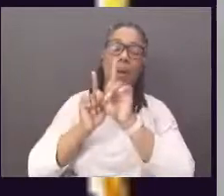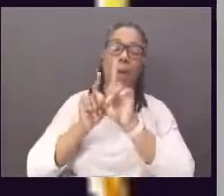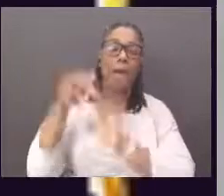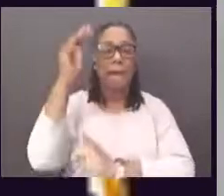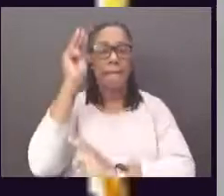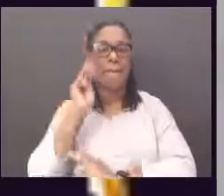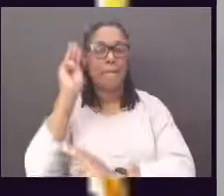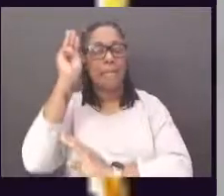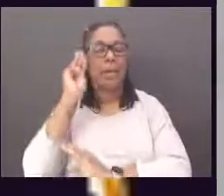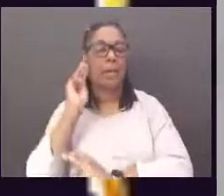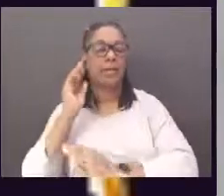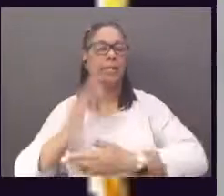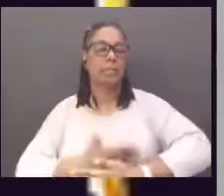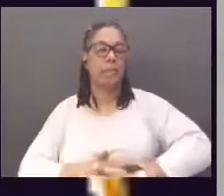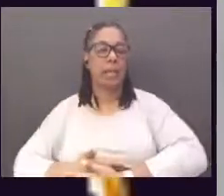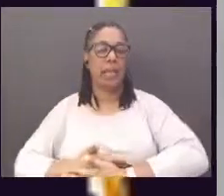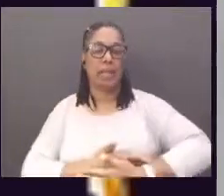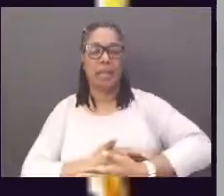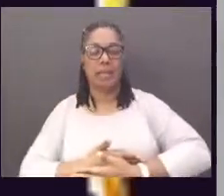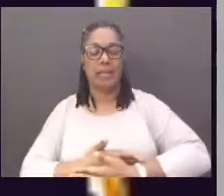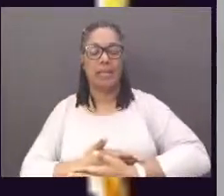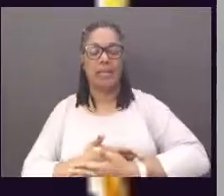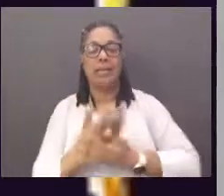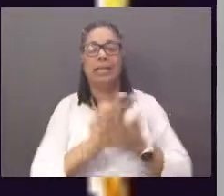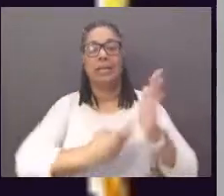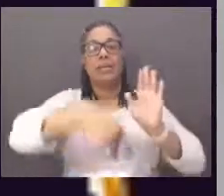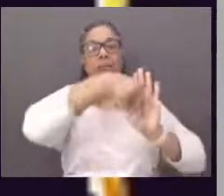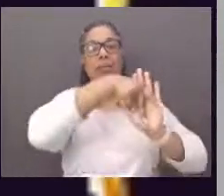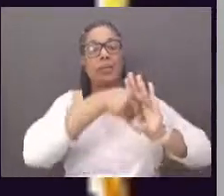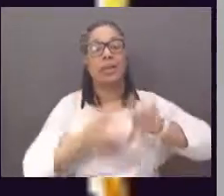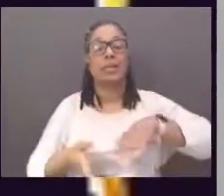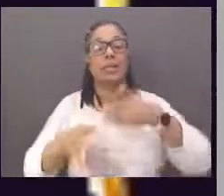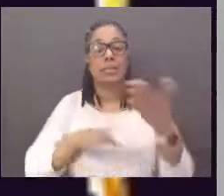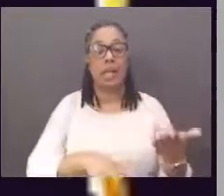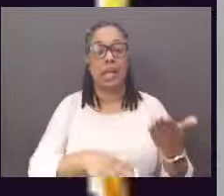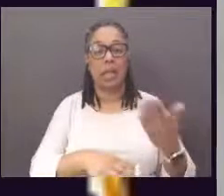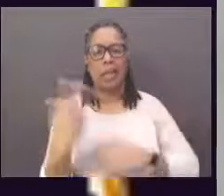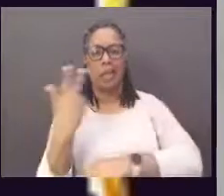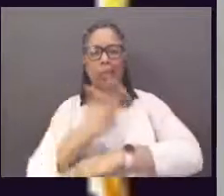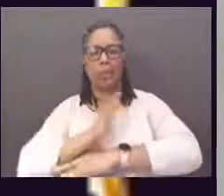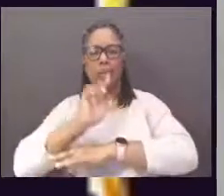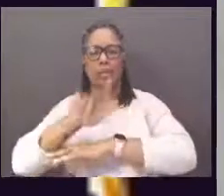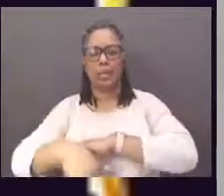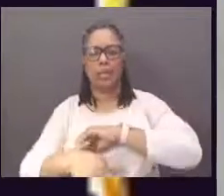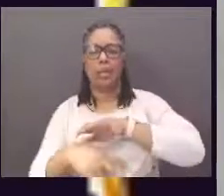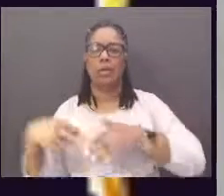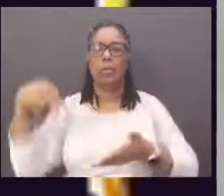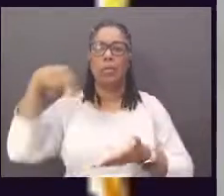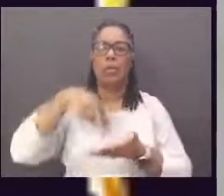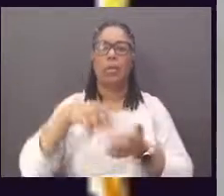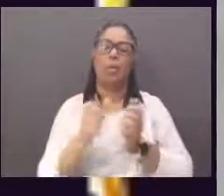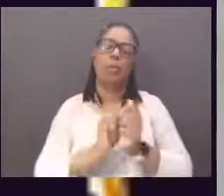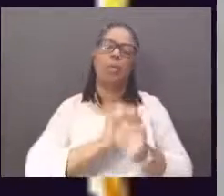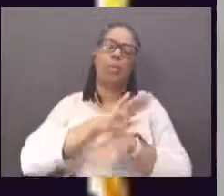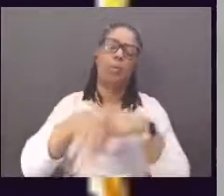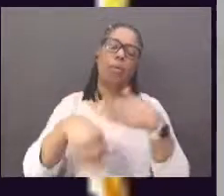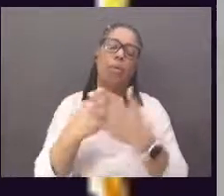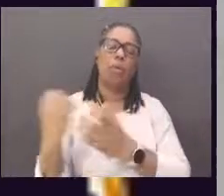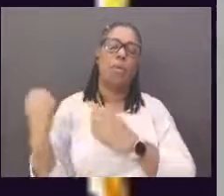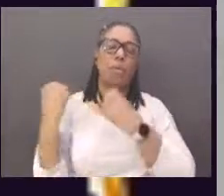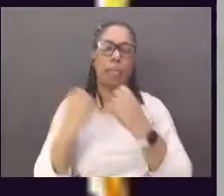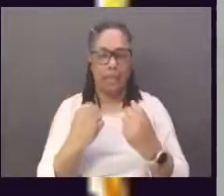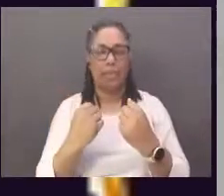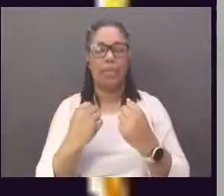the third day, you got him up and claimed all power, not any power, but all power of heaven and earth in